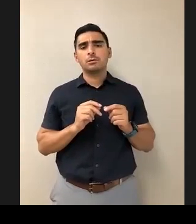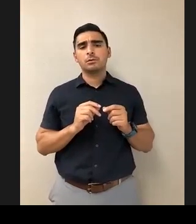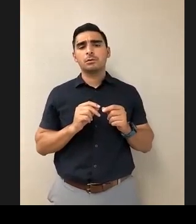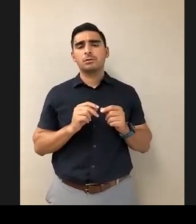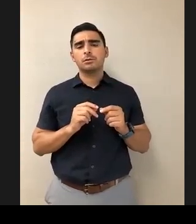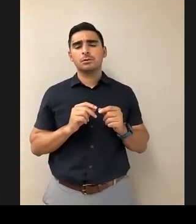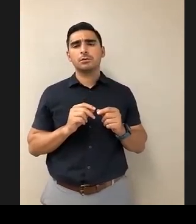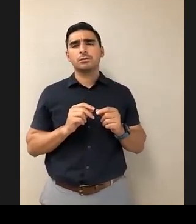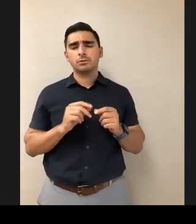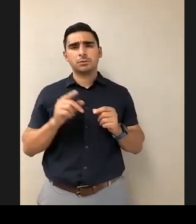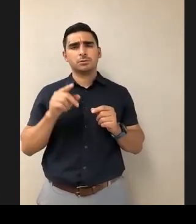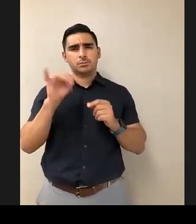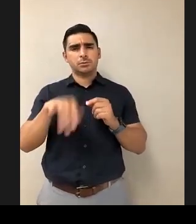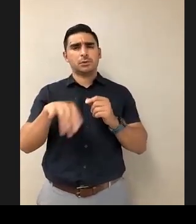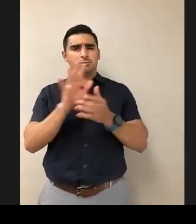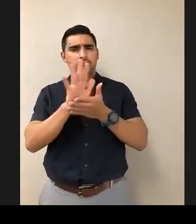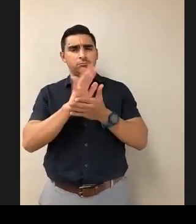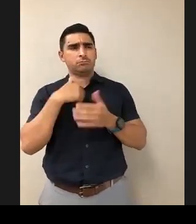and,